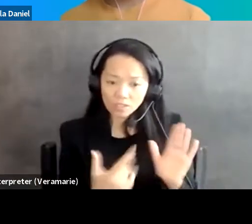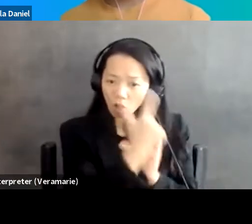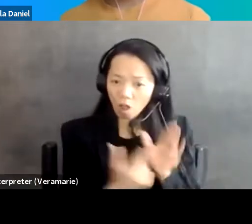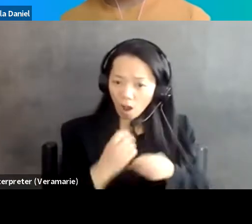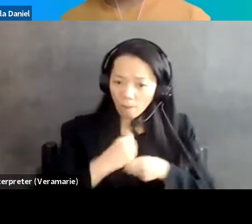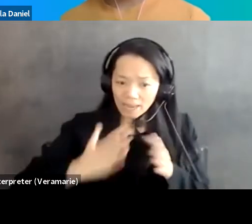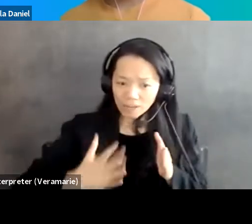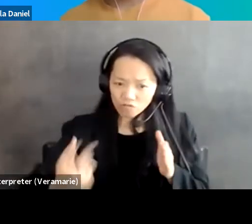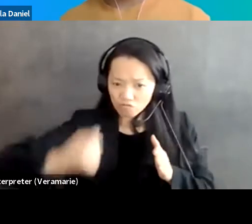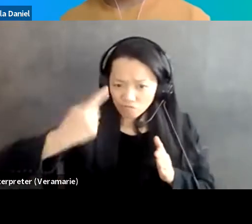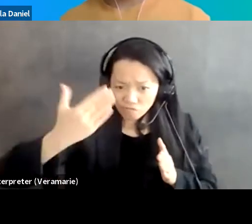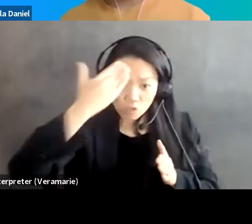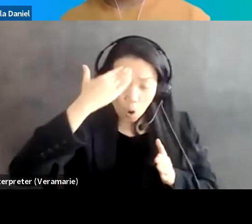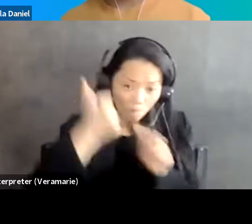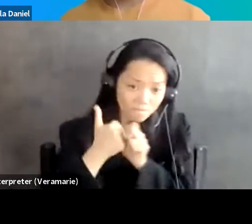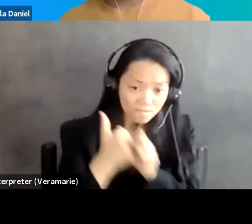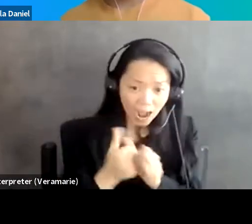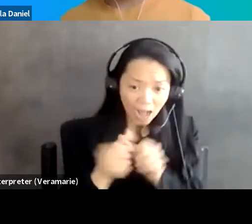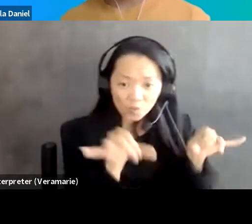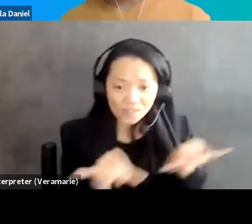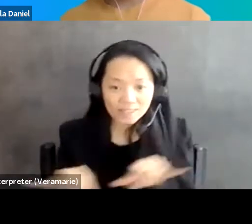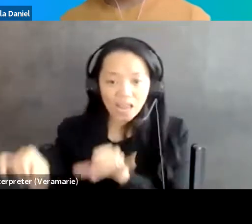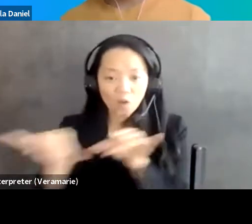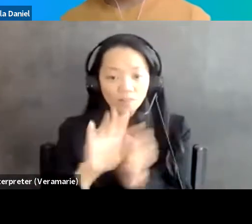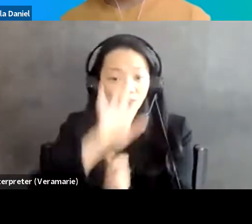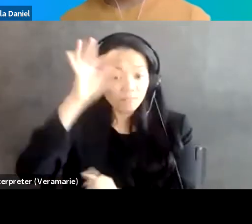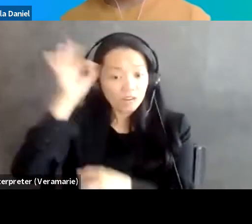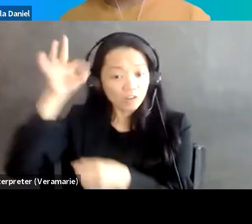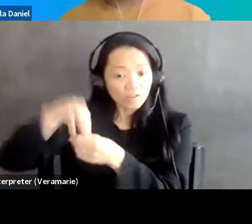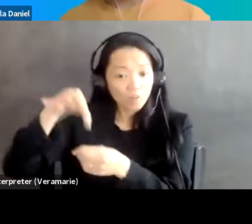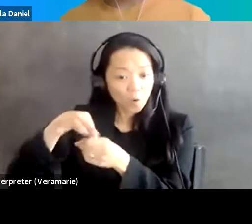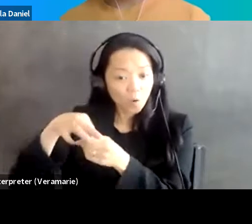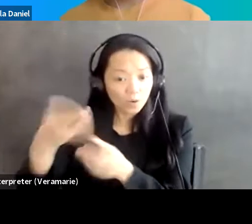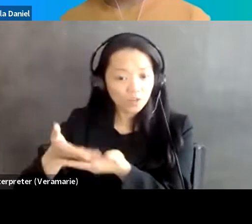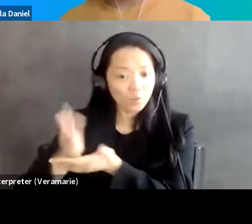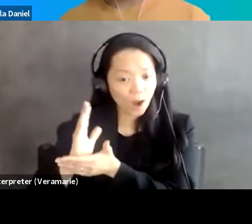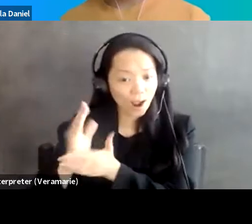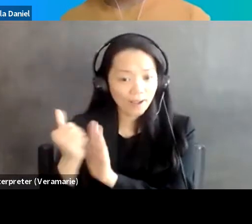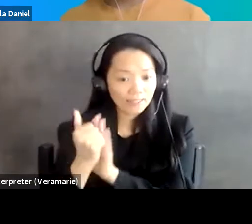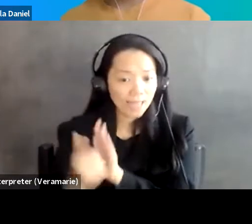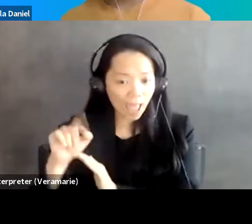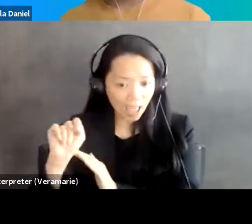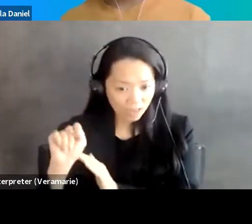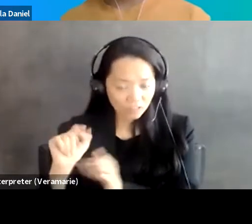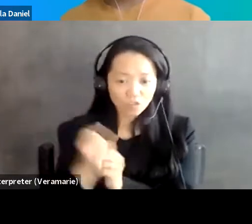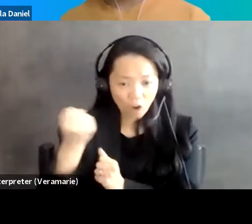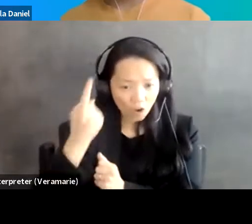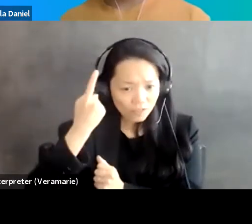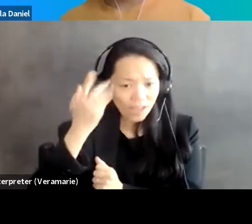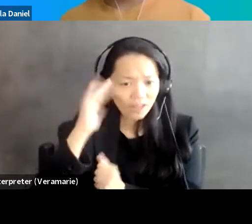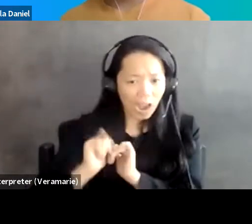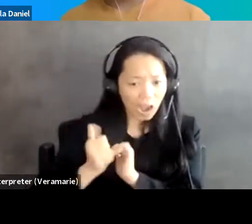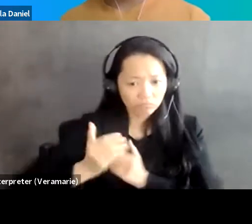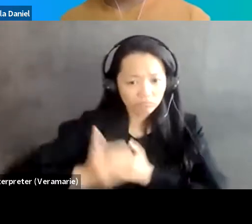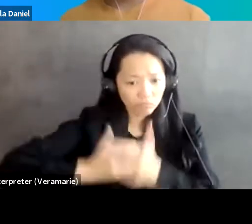that they are following standards like the Federal Voting Rights Act and showing the public how they're following those standards. And